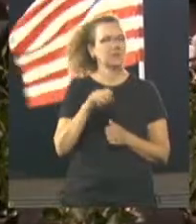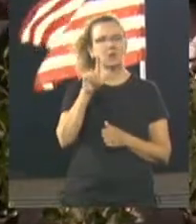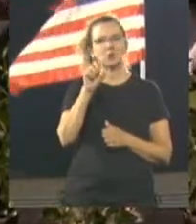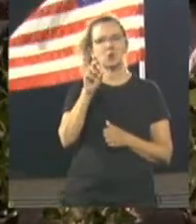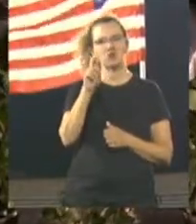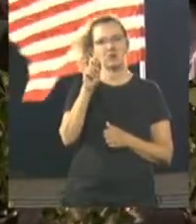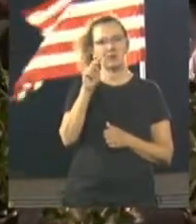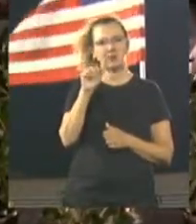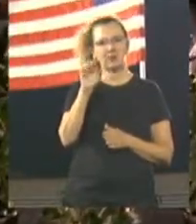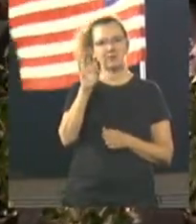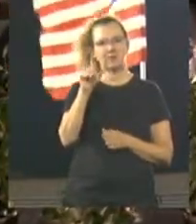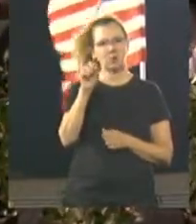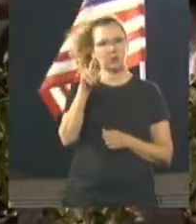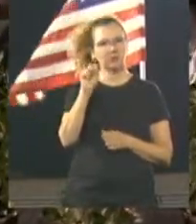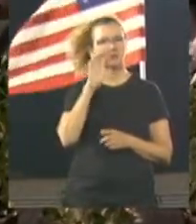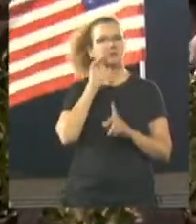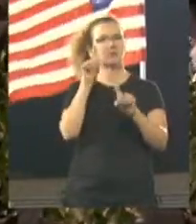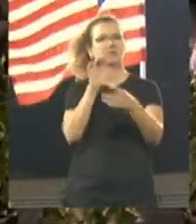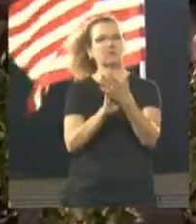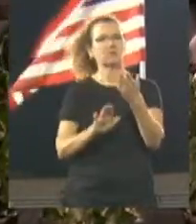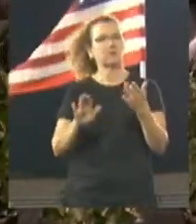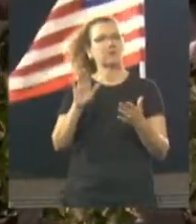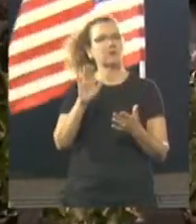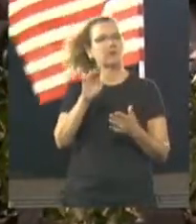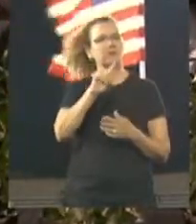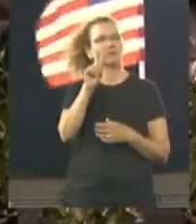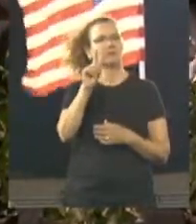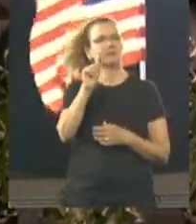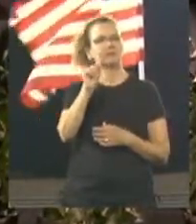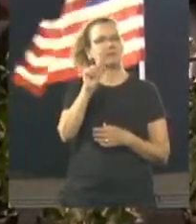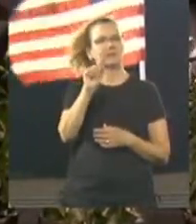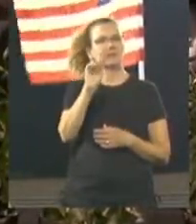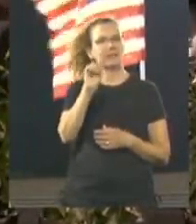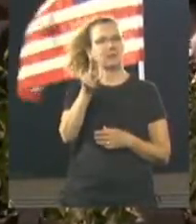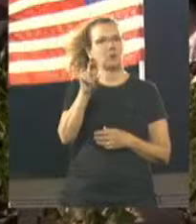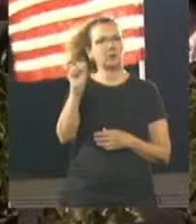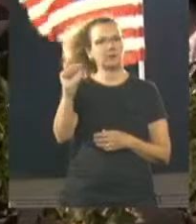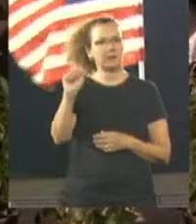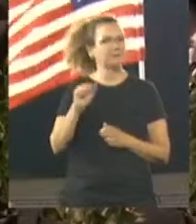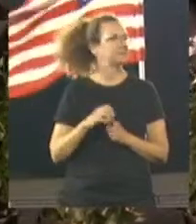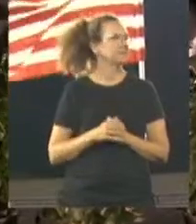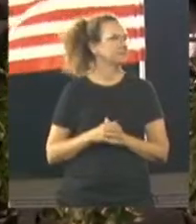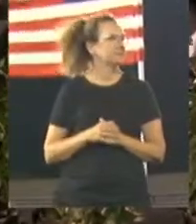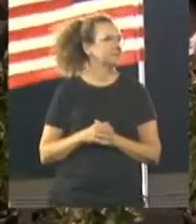Lorena Flores will be attending Texas A&M University, San Antonio.